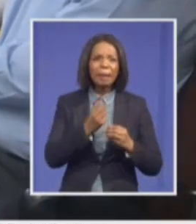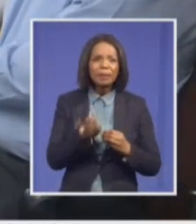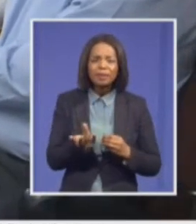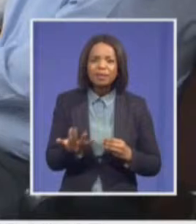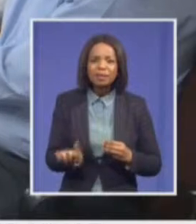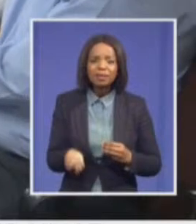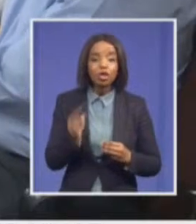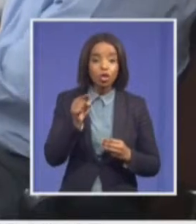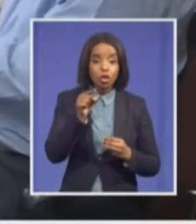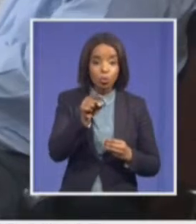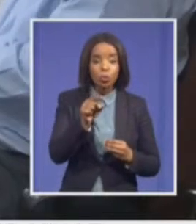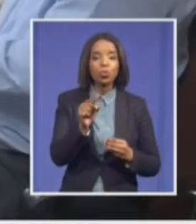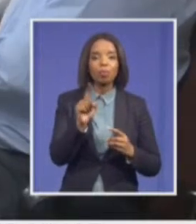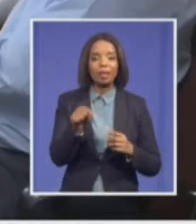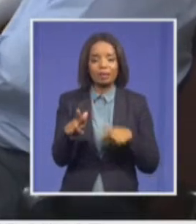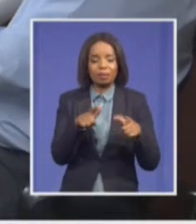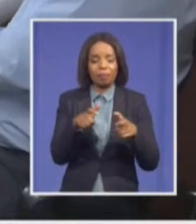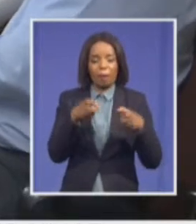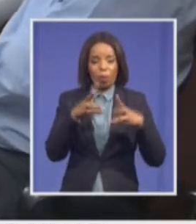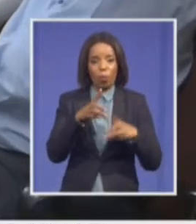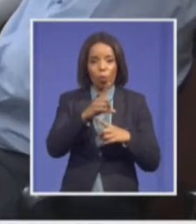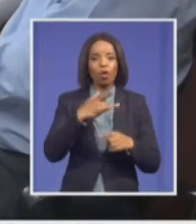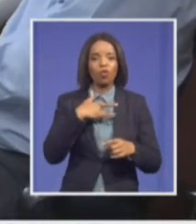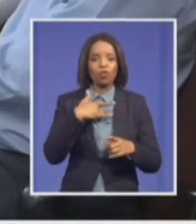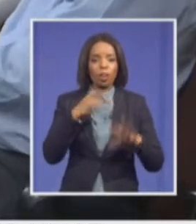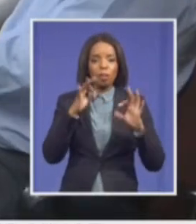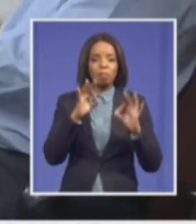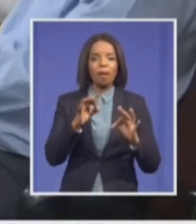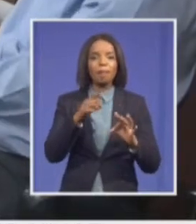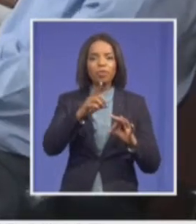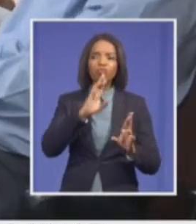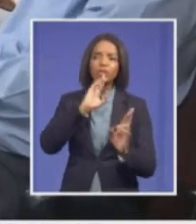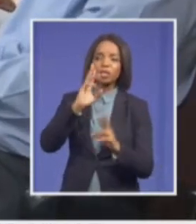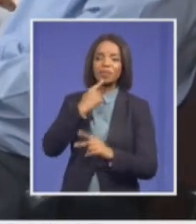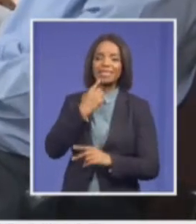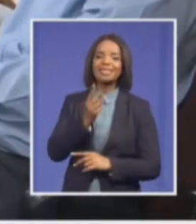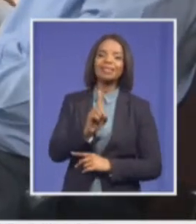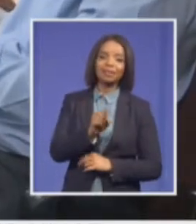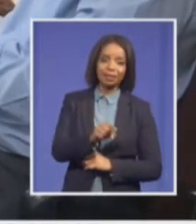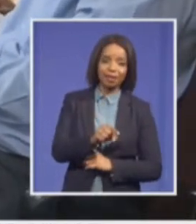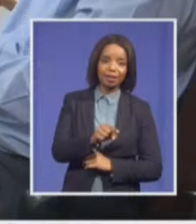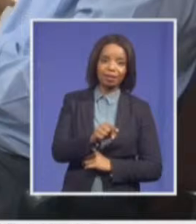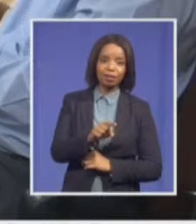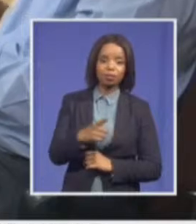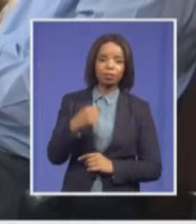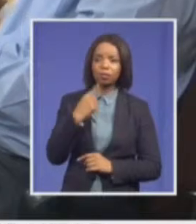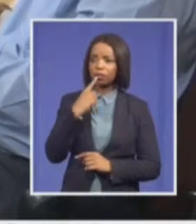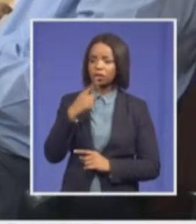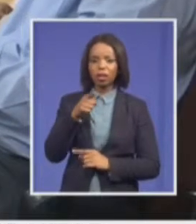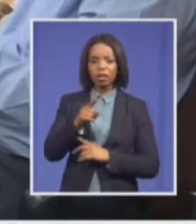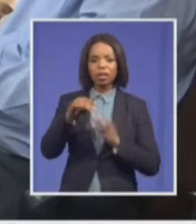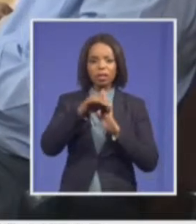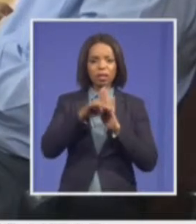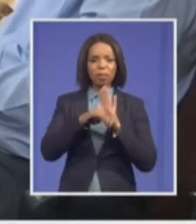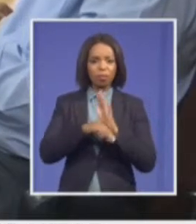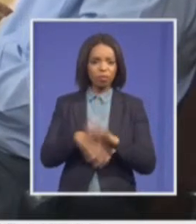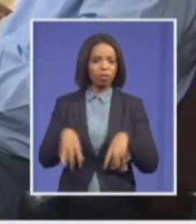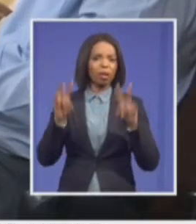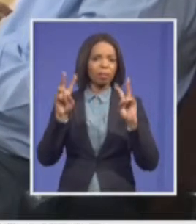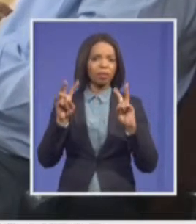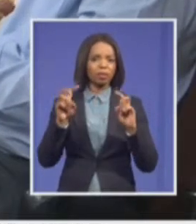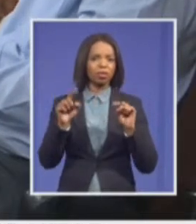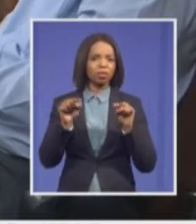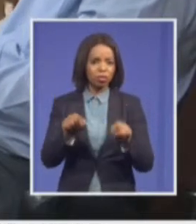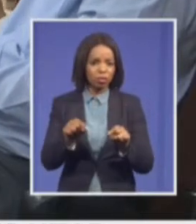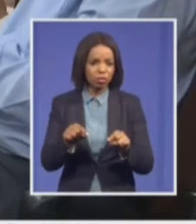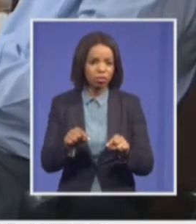Well, that's 5 minutes later, is that right? Yes. This is a programming issue. We will address it as such with the FTA editor. What does FTA stand